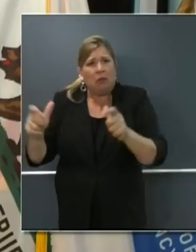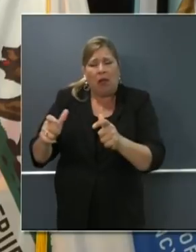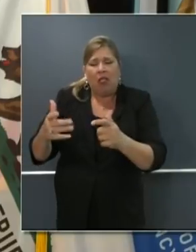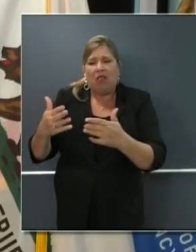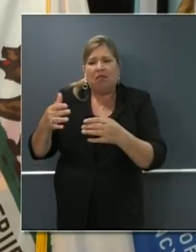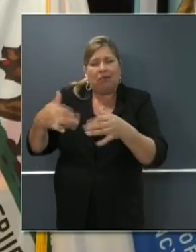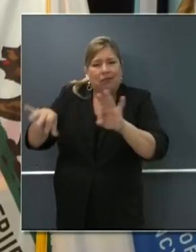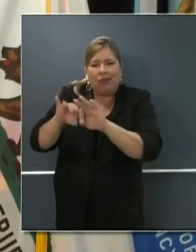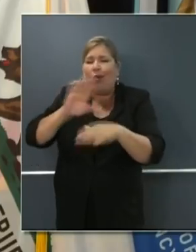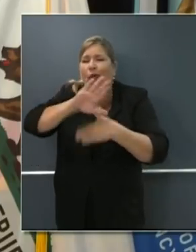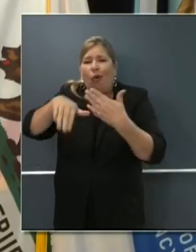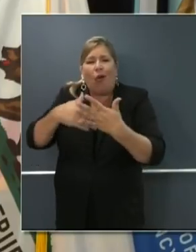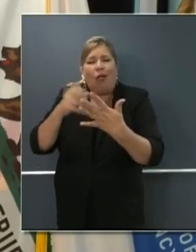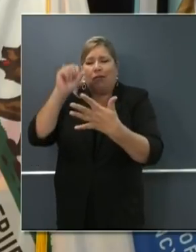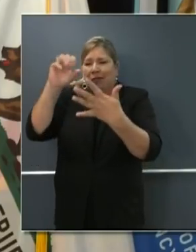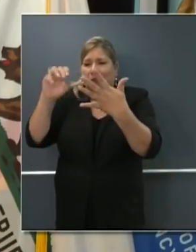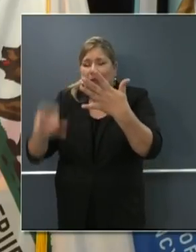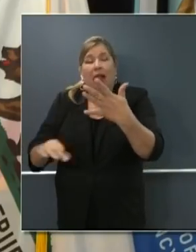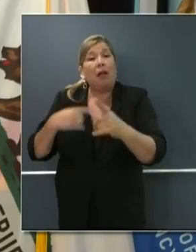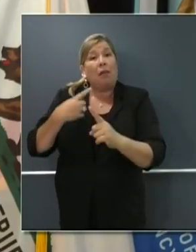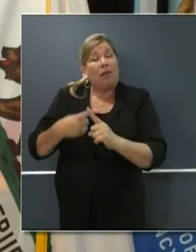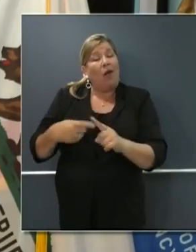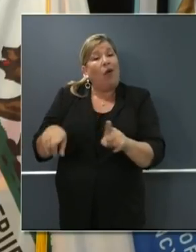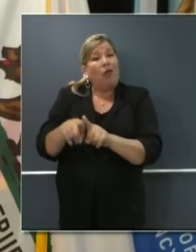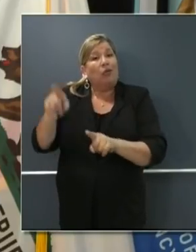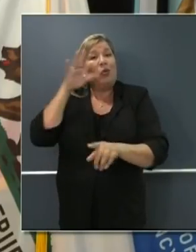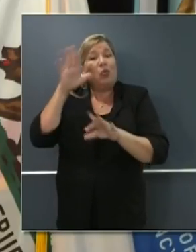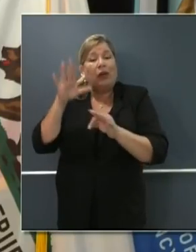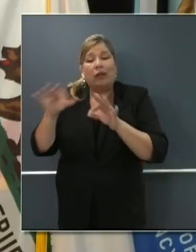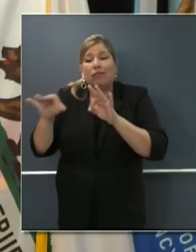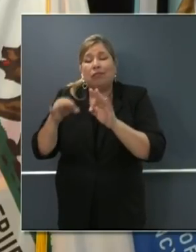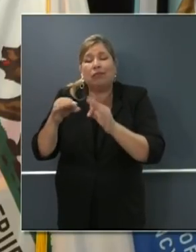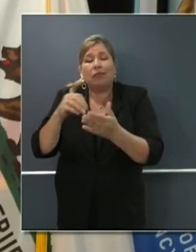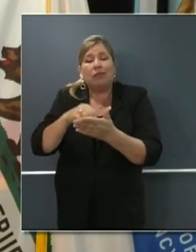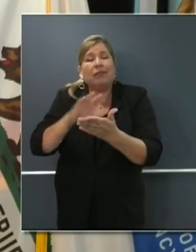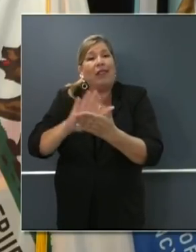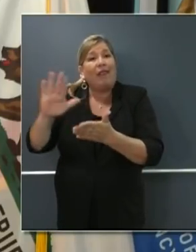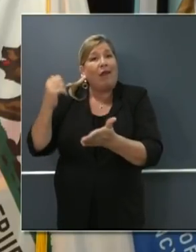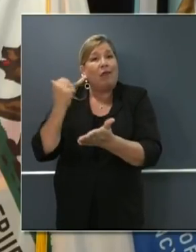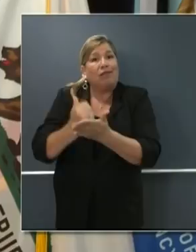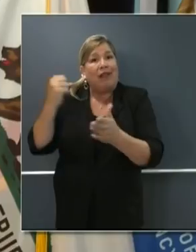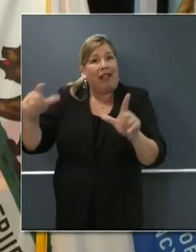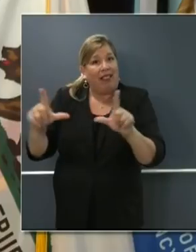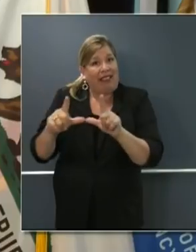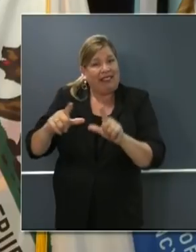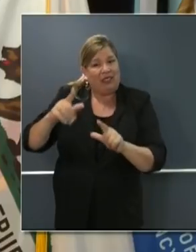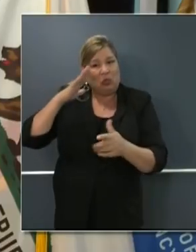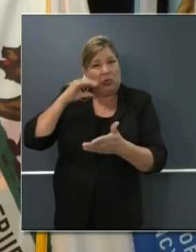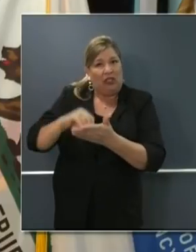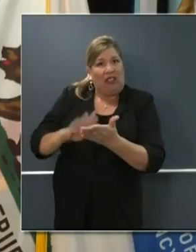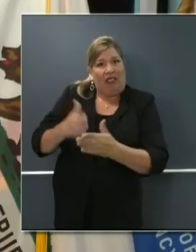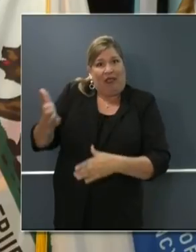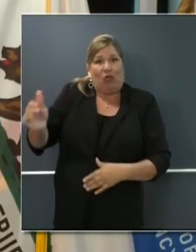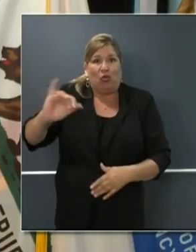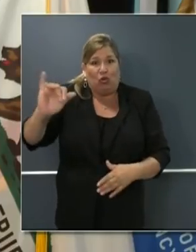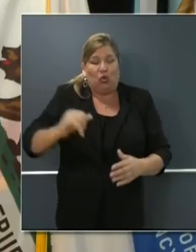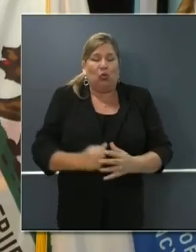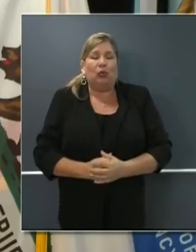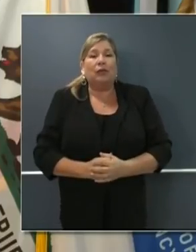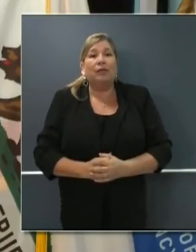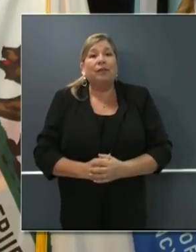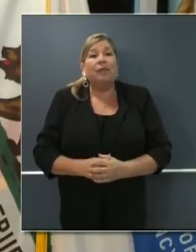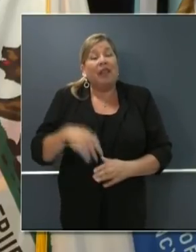and safety information around the licensing history of this given program. You will also find access to your local child care resource and